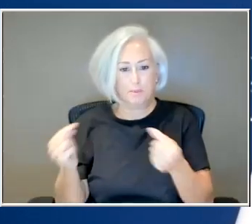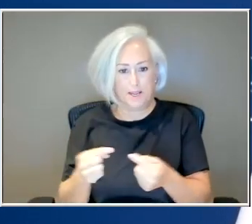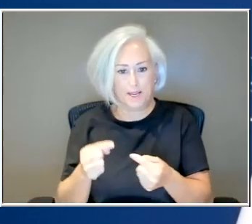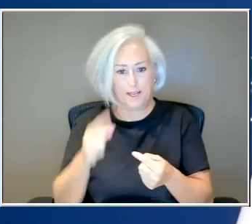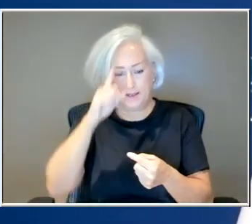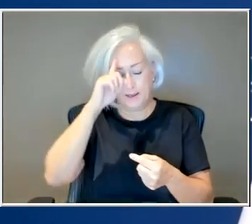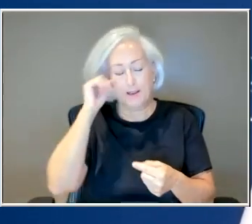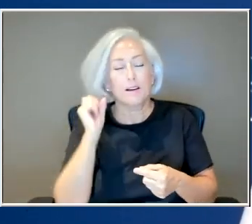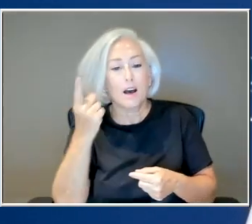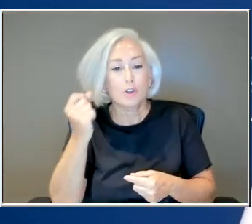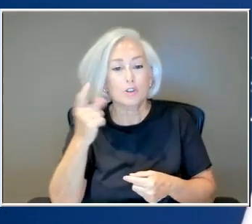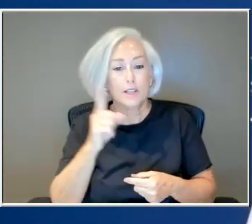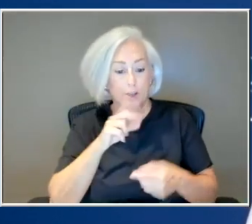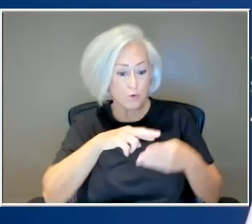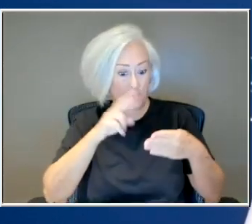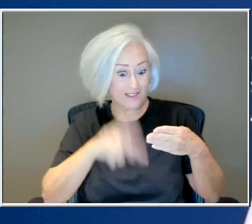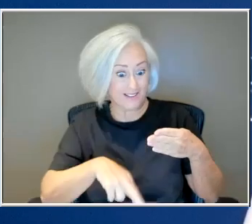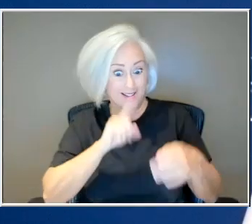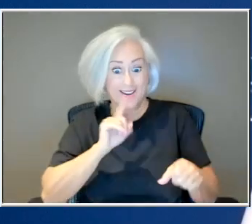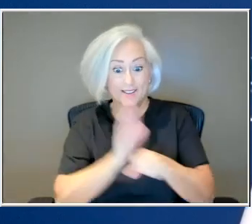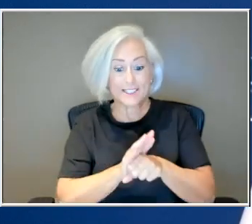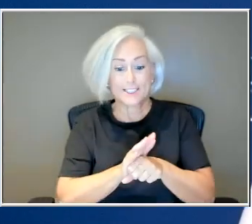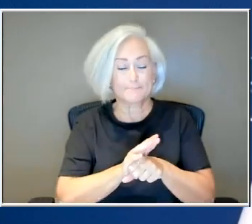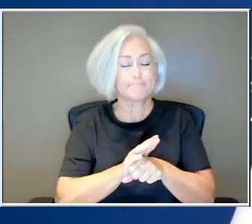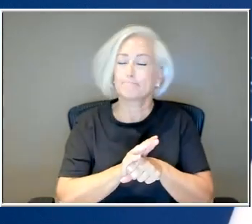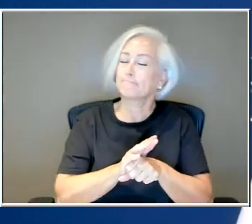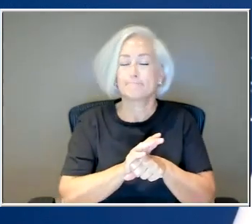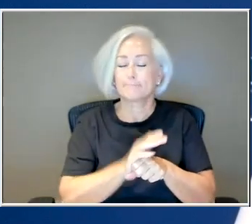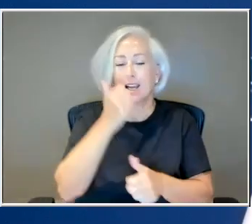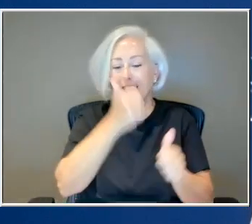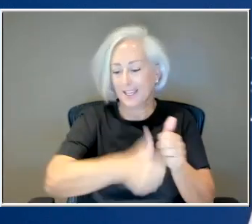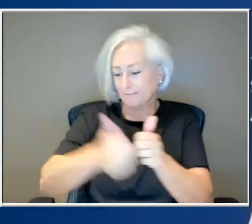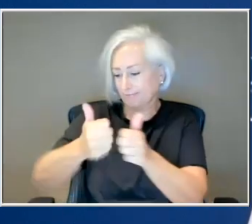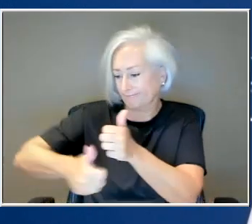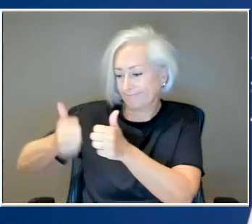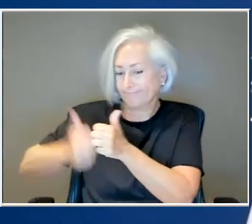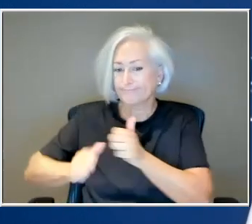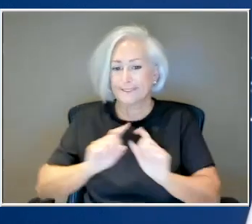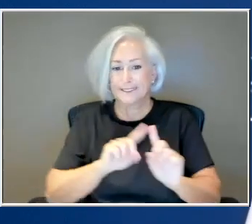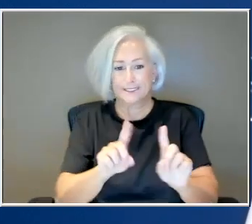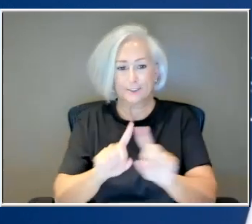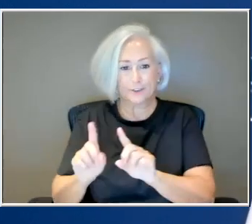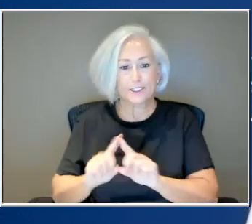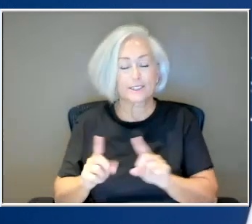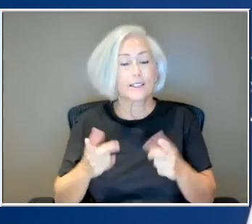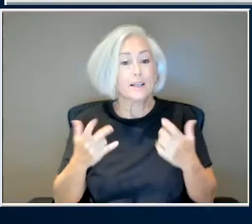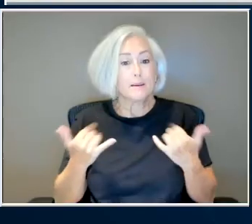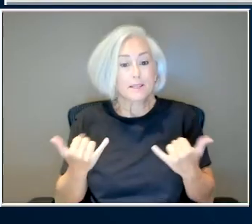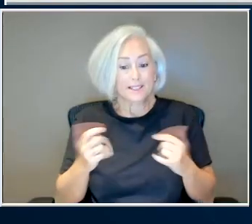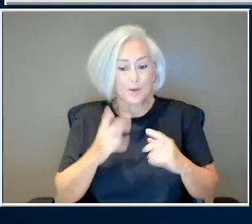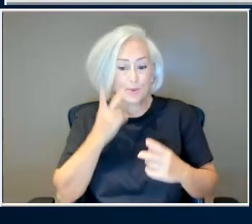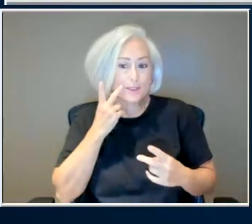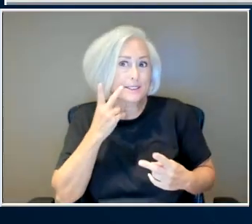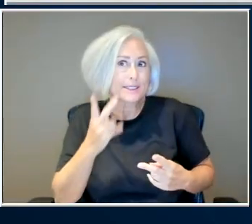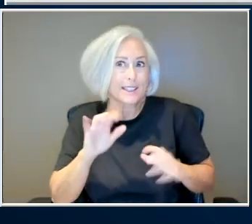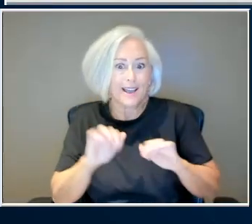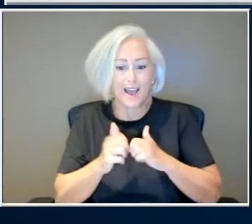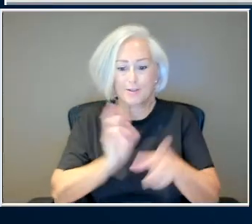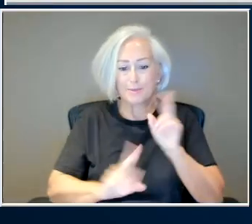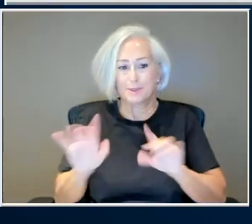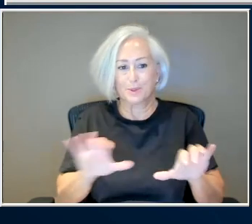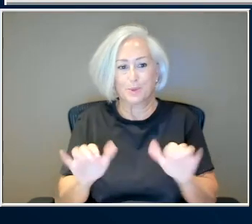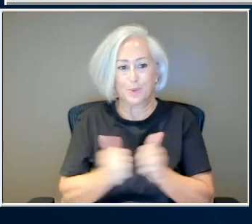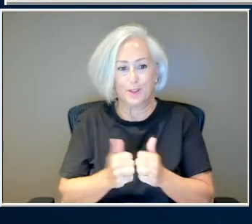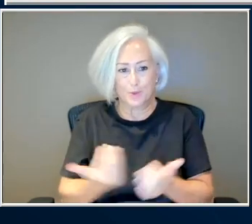is different. But I'm really excited to see how our patients now do with this new generation. Well, Dr. Latif, thanks so much, and we